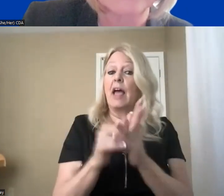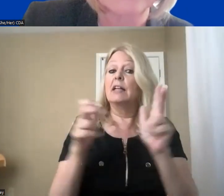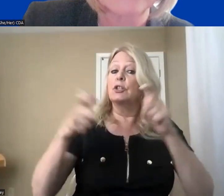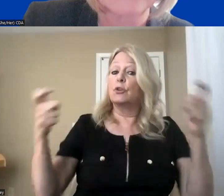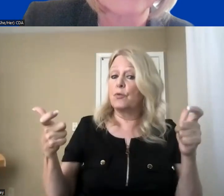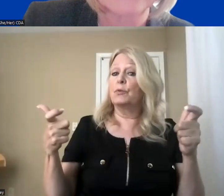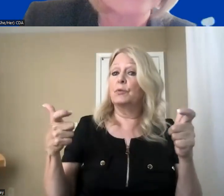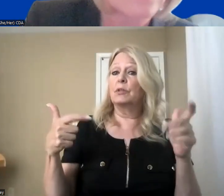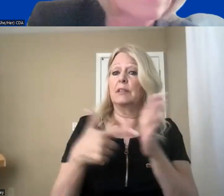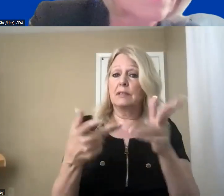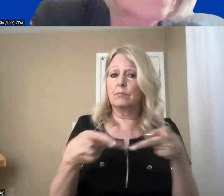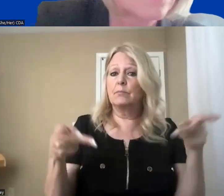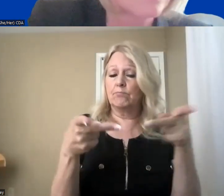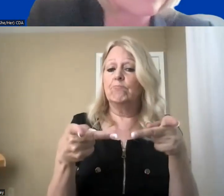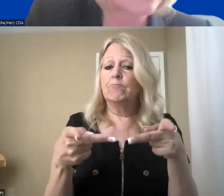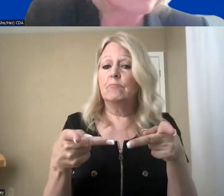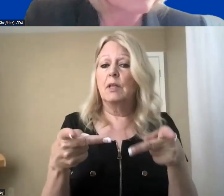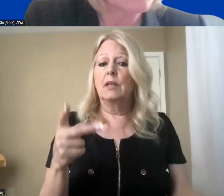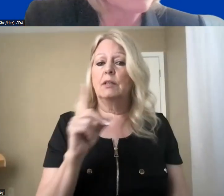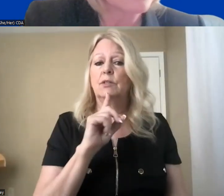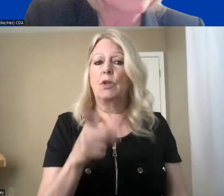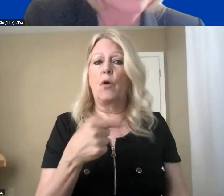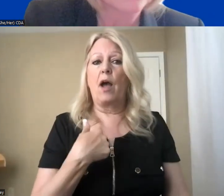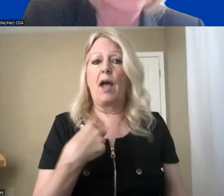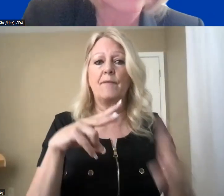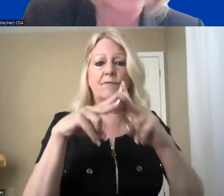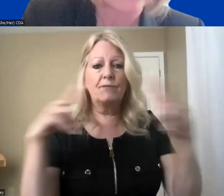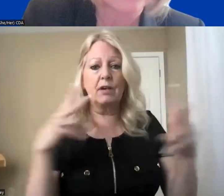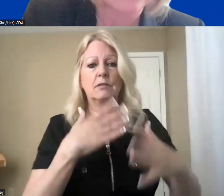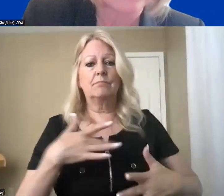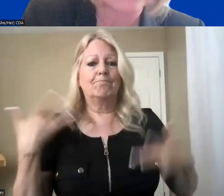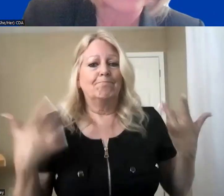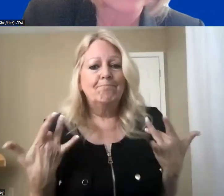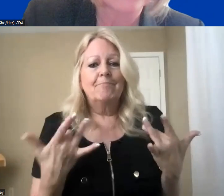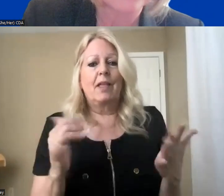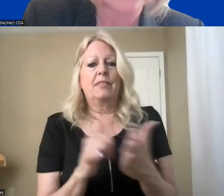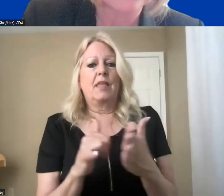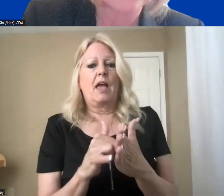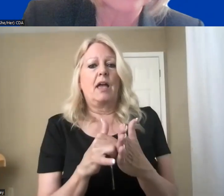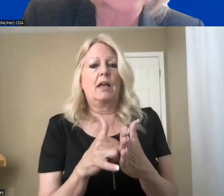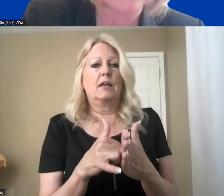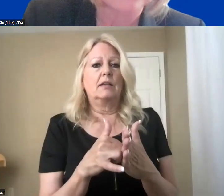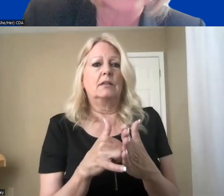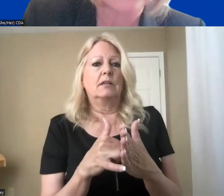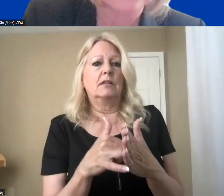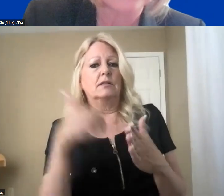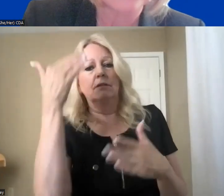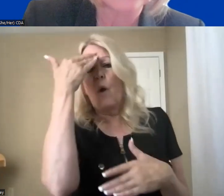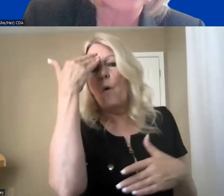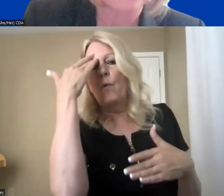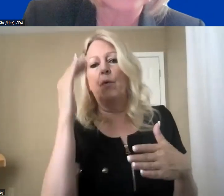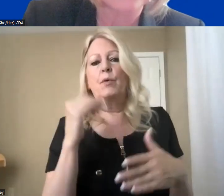this space. But I'm very delighted to hear that there is, you know, there seems to be